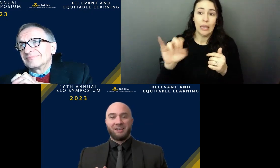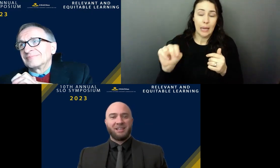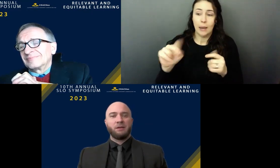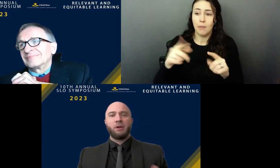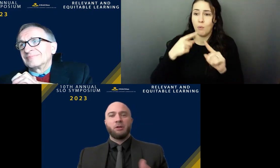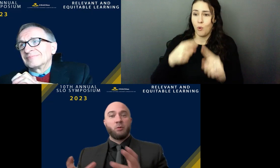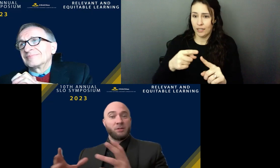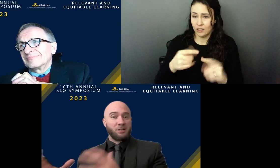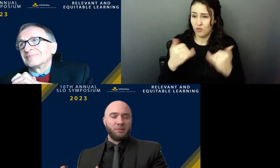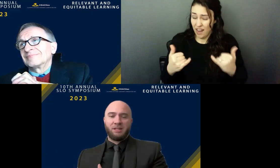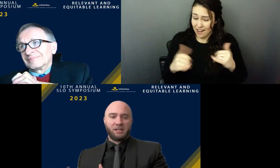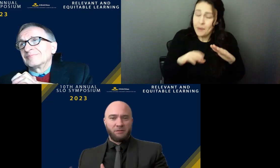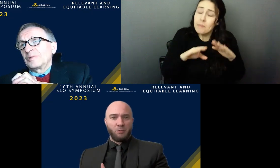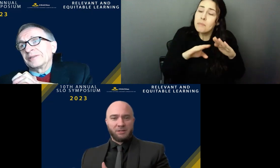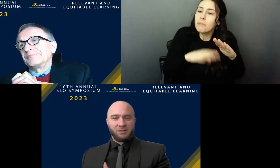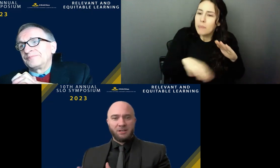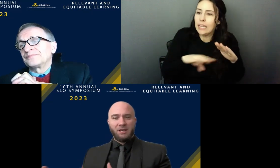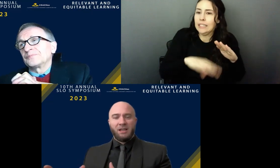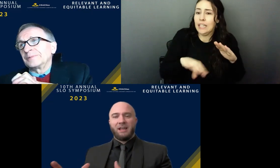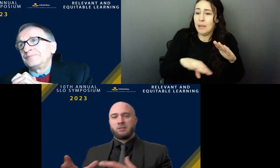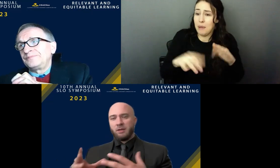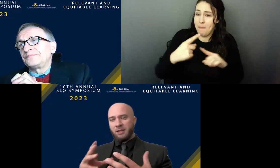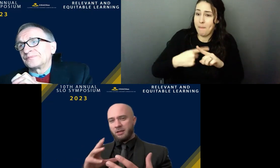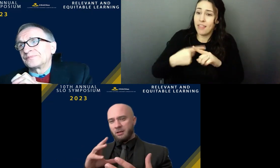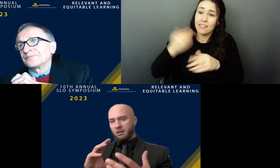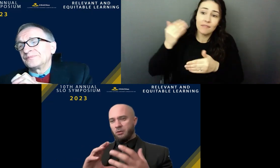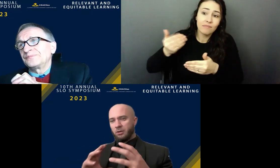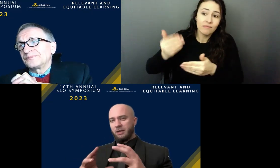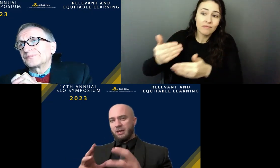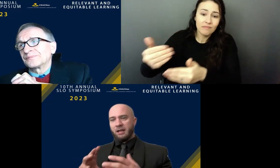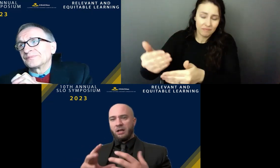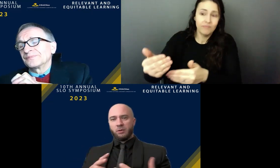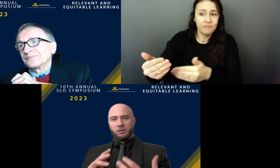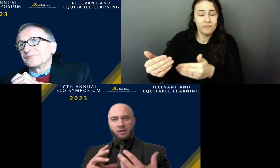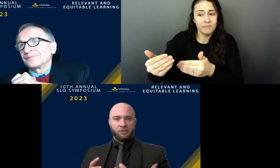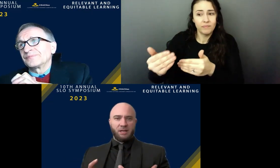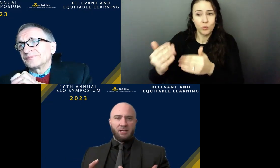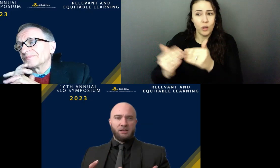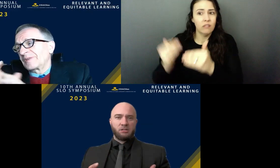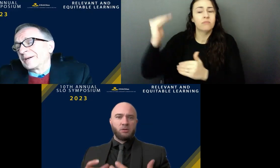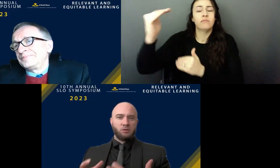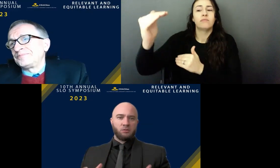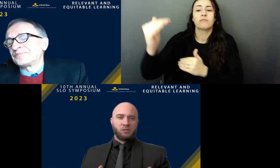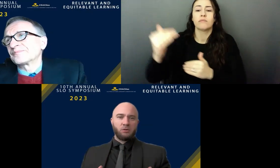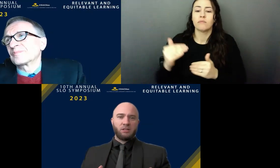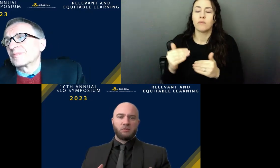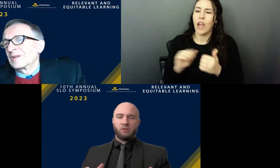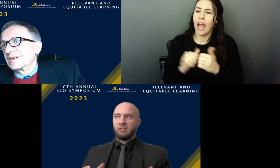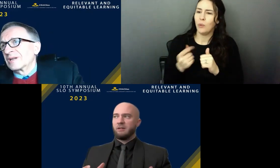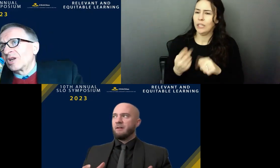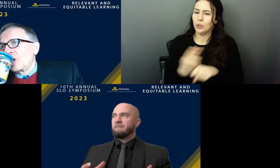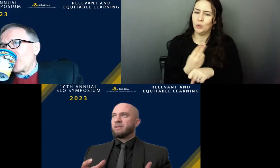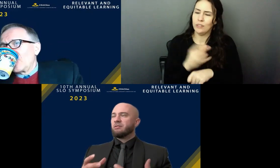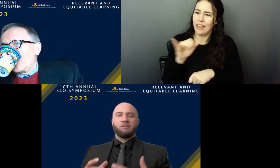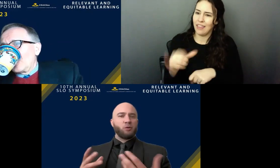super basic and compared to what's coming in the next few months. Right. And so I think looking at that and how do we leverage that in the students' research, and it's